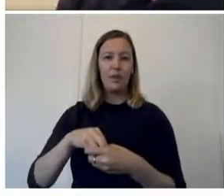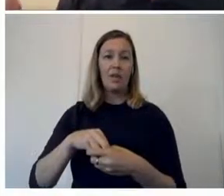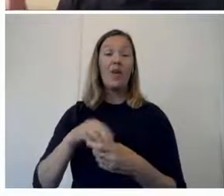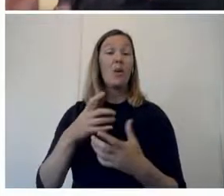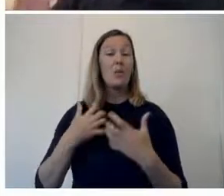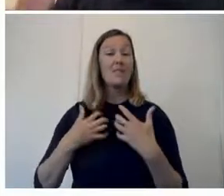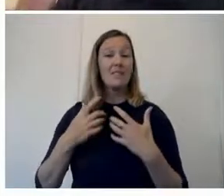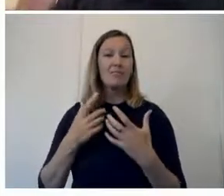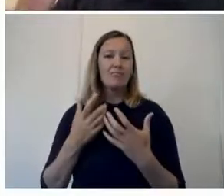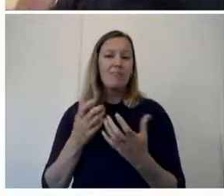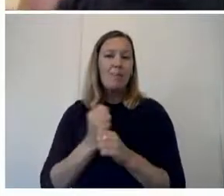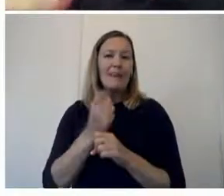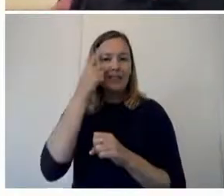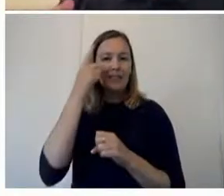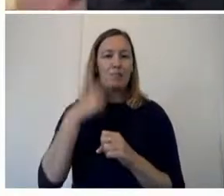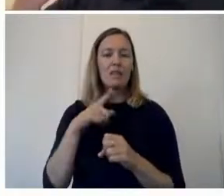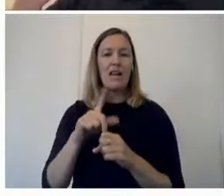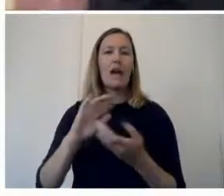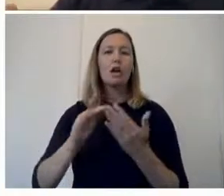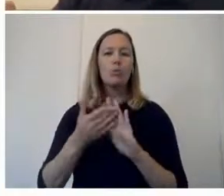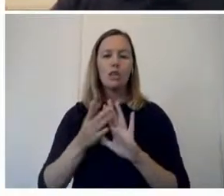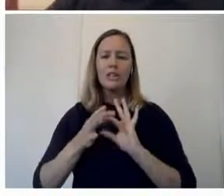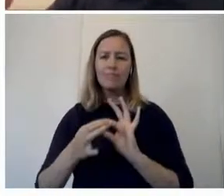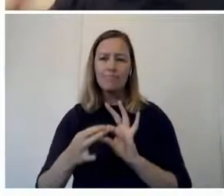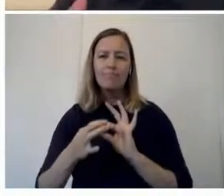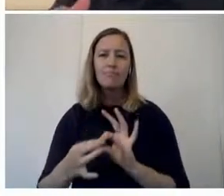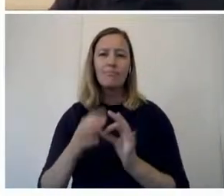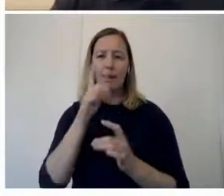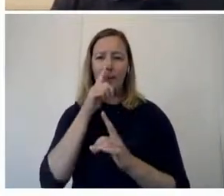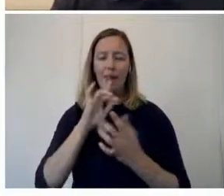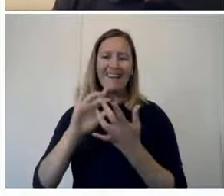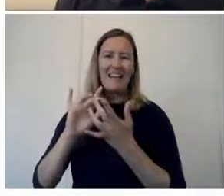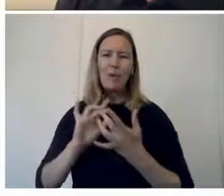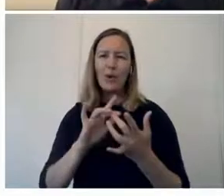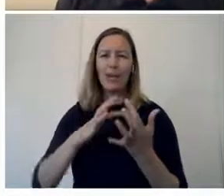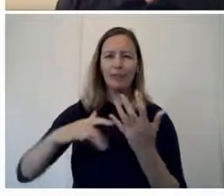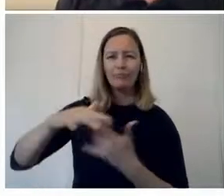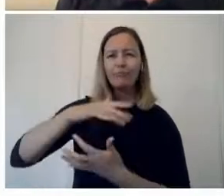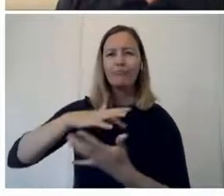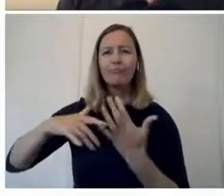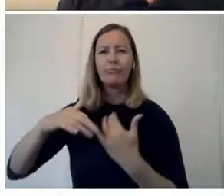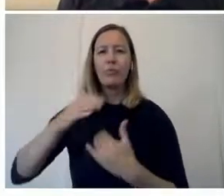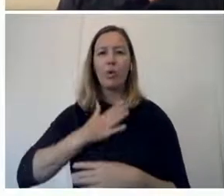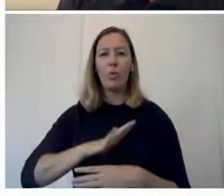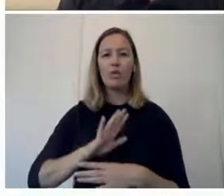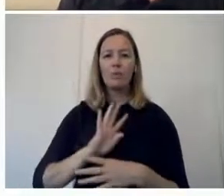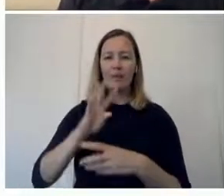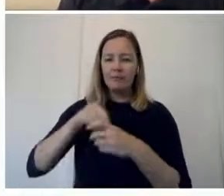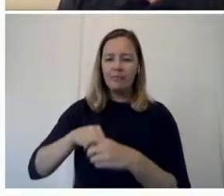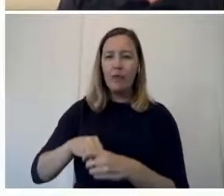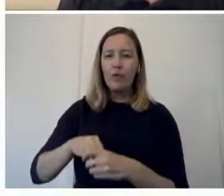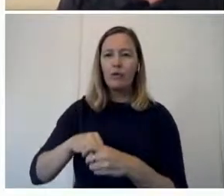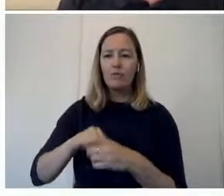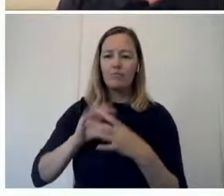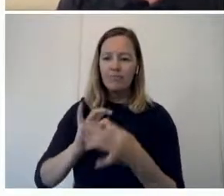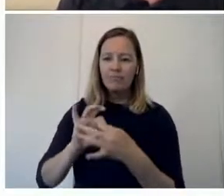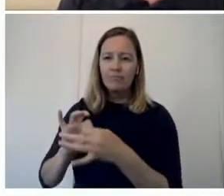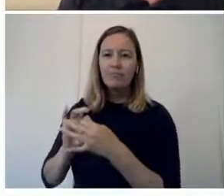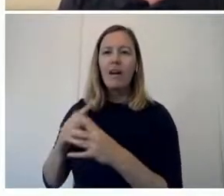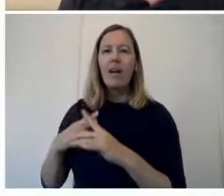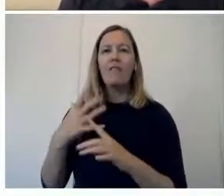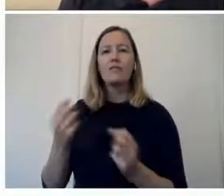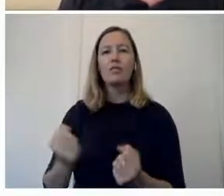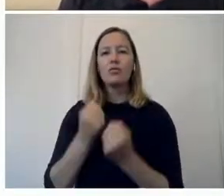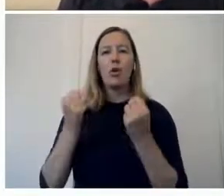they're the people people, they're the belonging people, they're the network people, they're the people who want to belong and join in and have very strong